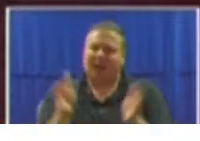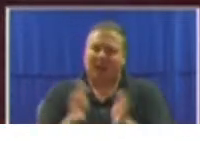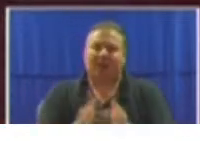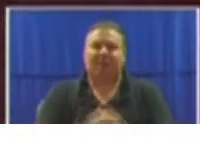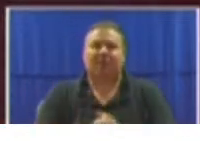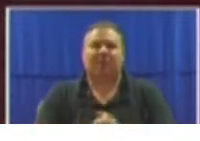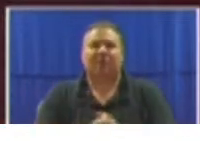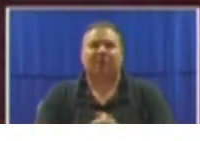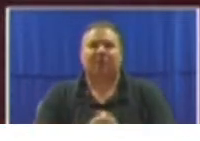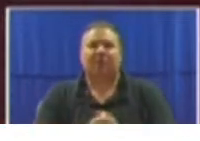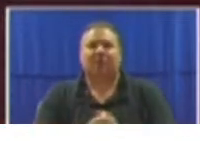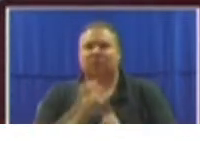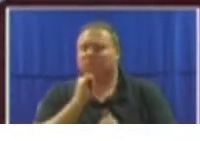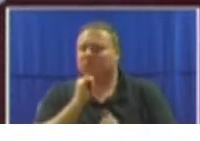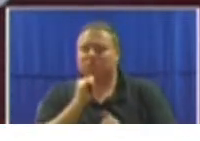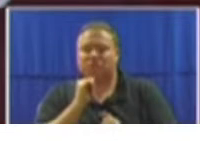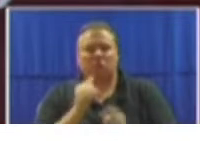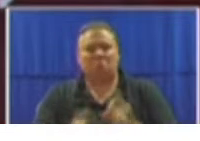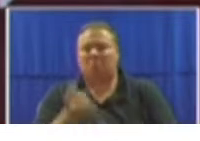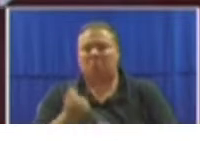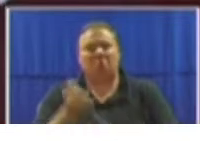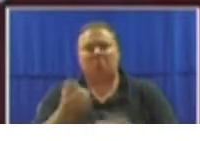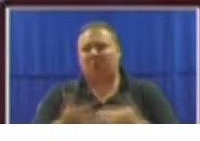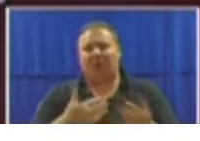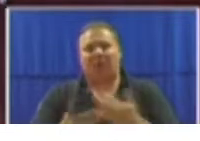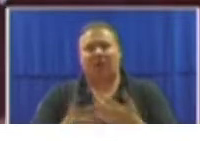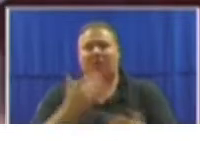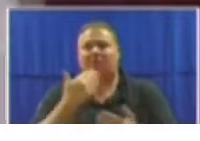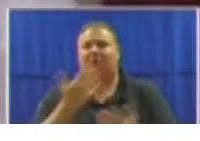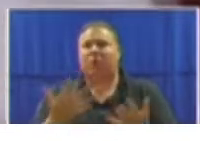getting anywhere at all. Thank you very much.